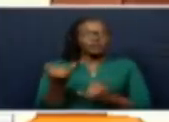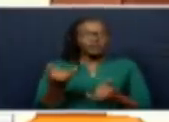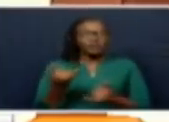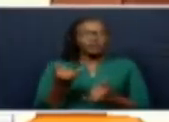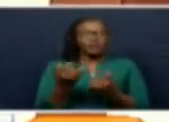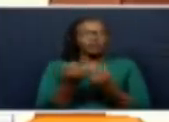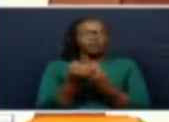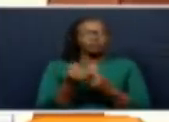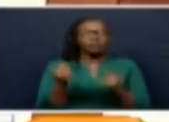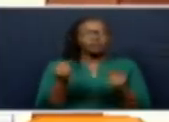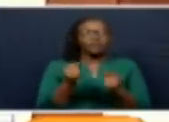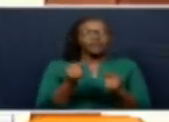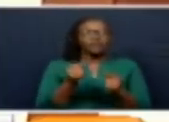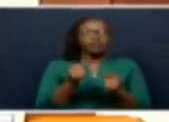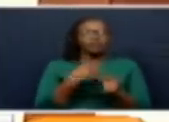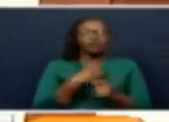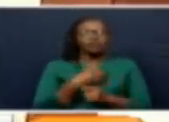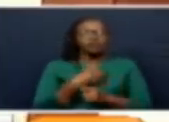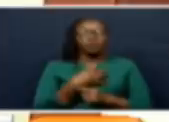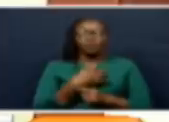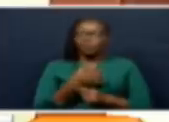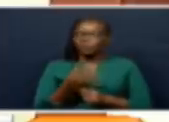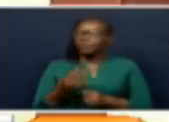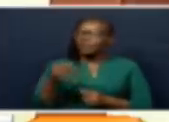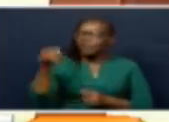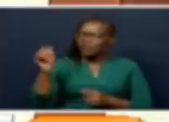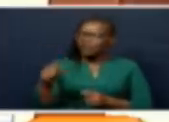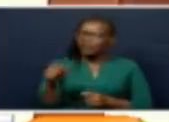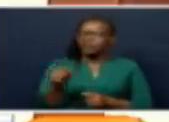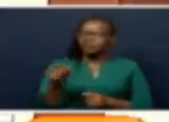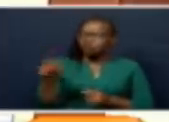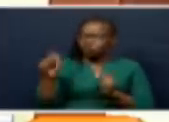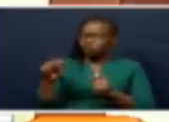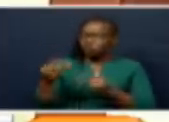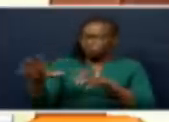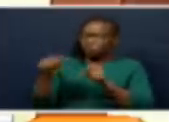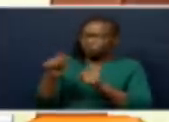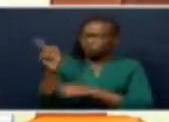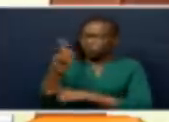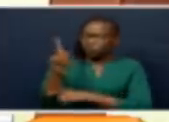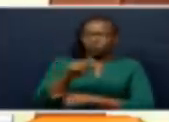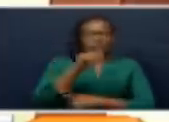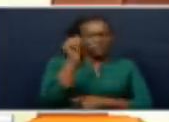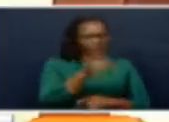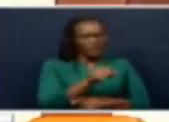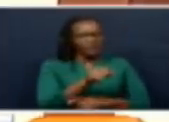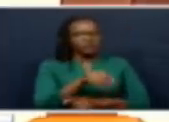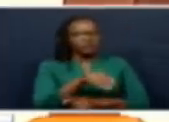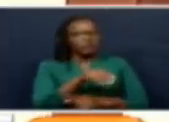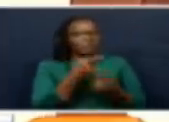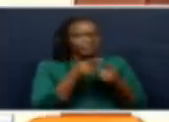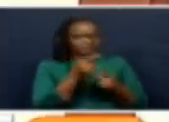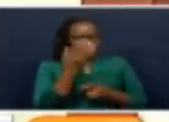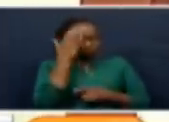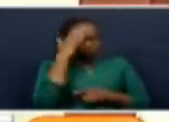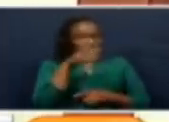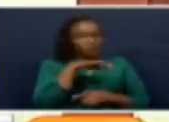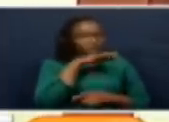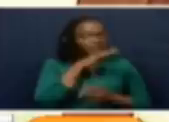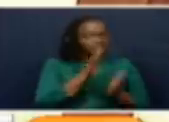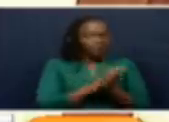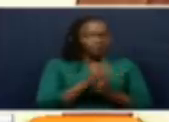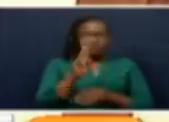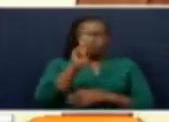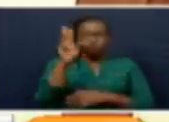he came back, he could take Nairobi. Yeah, because Nairobi is a cosmopolitan place. But when it comes to Raila and where he comes from, Nyanza,